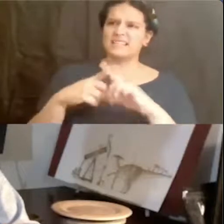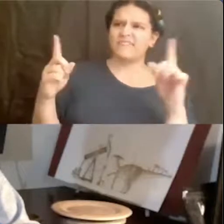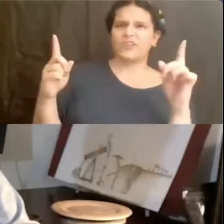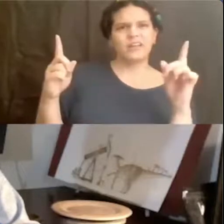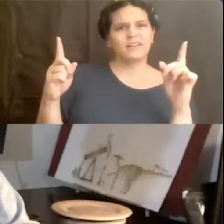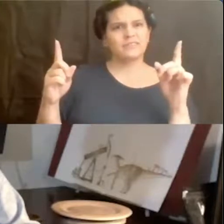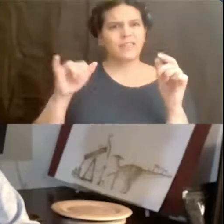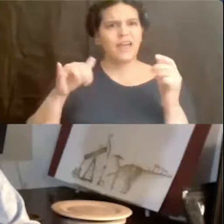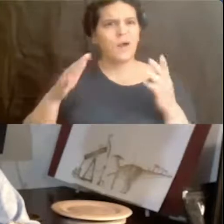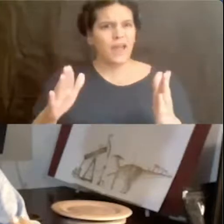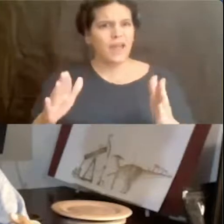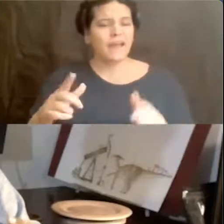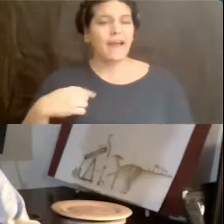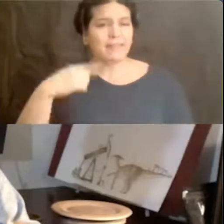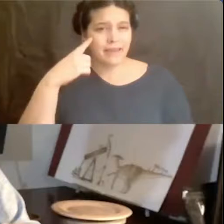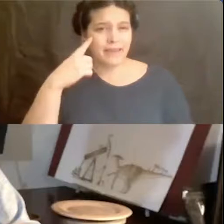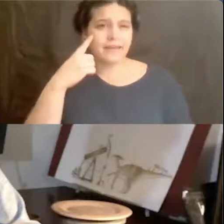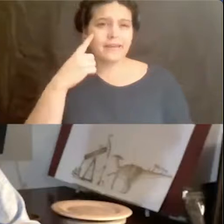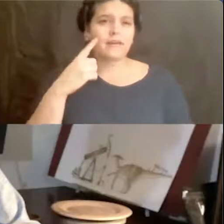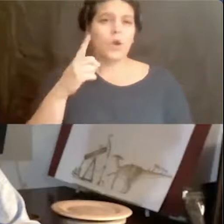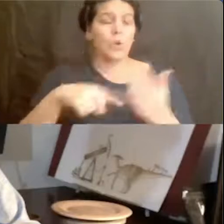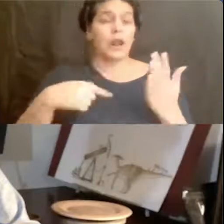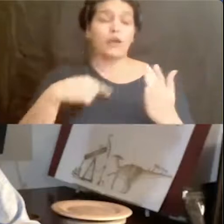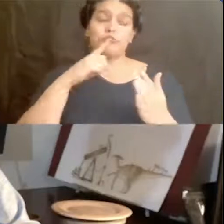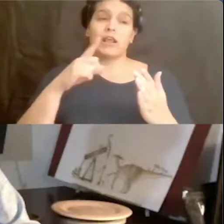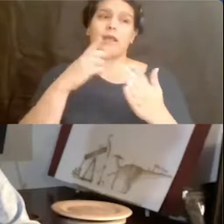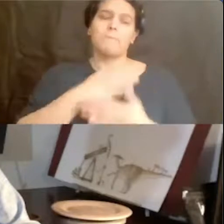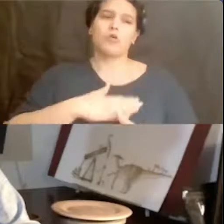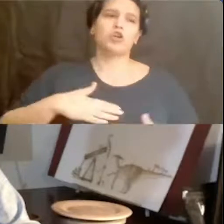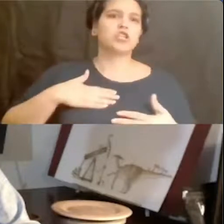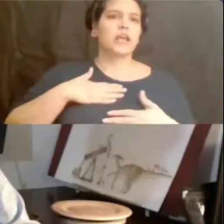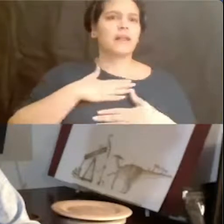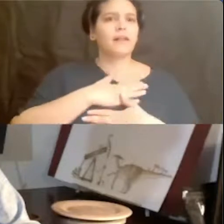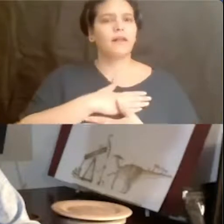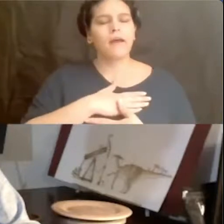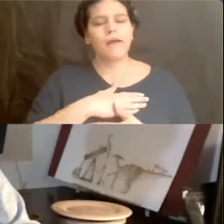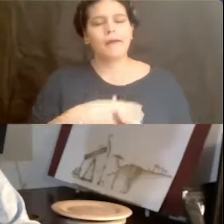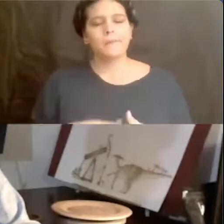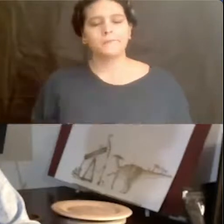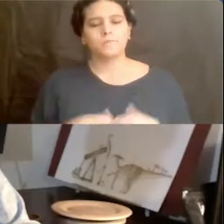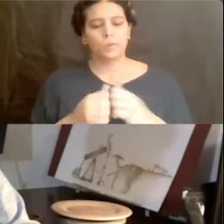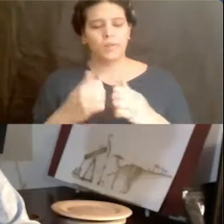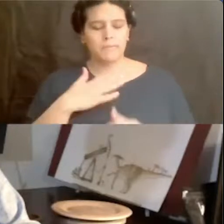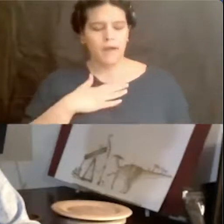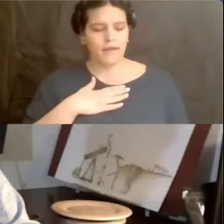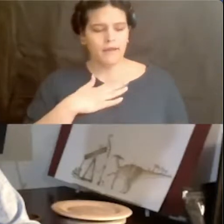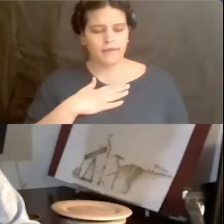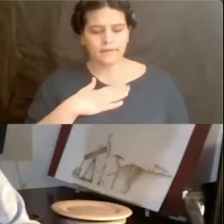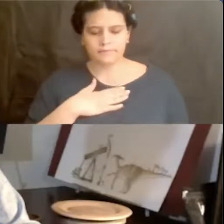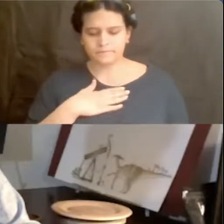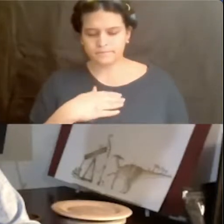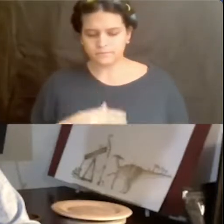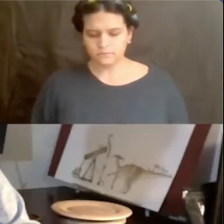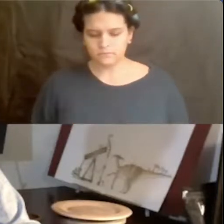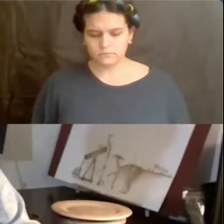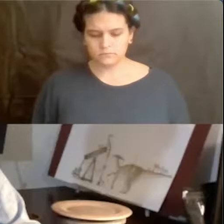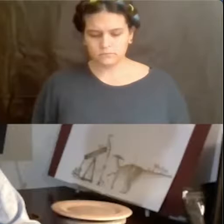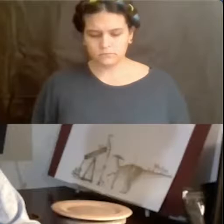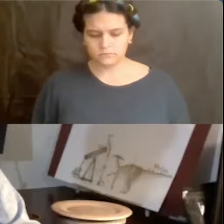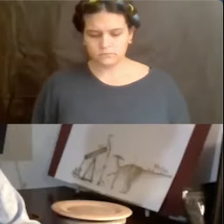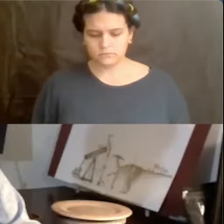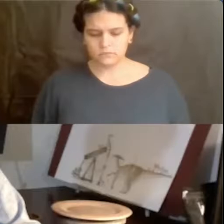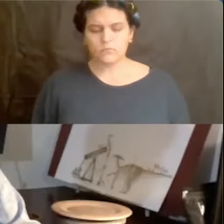I think what I really appreciated with my with who